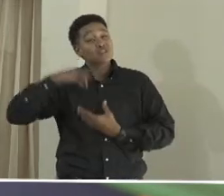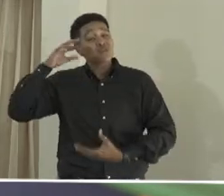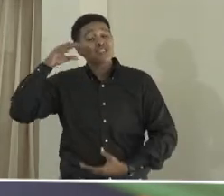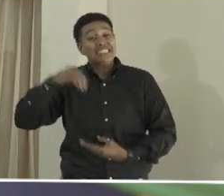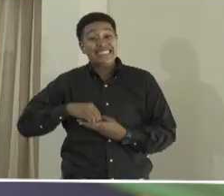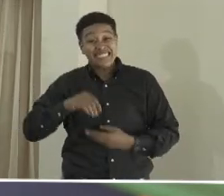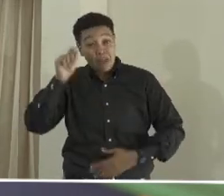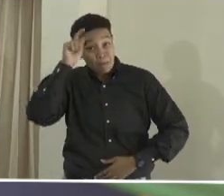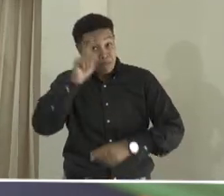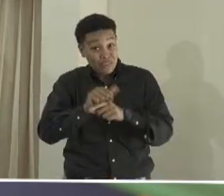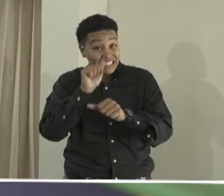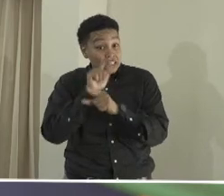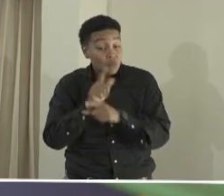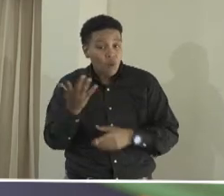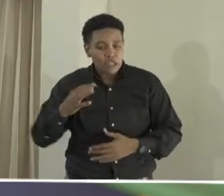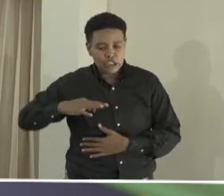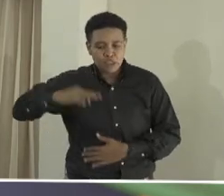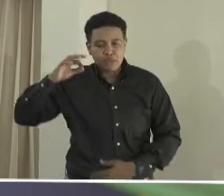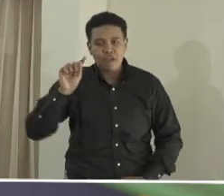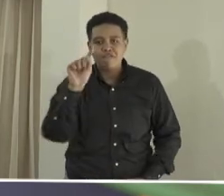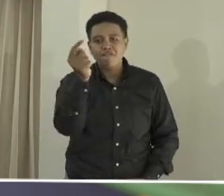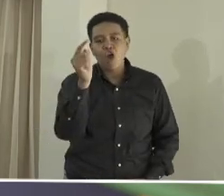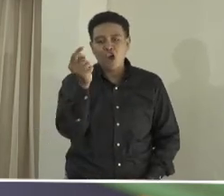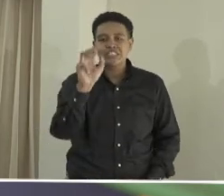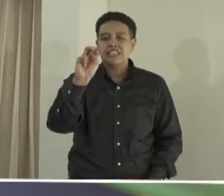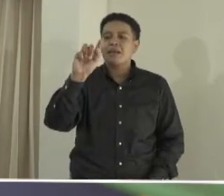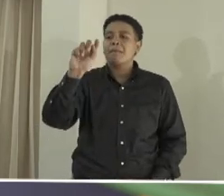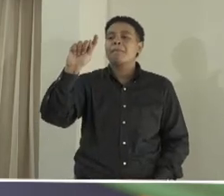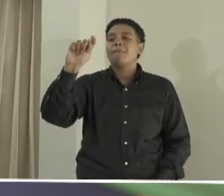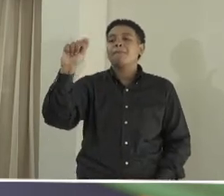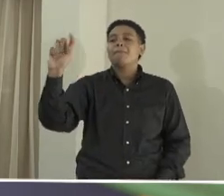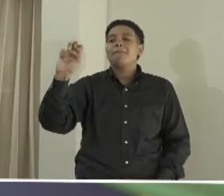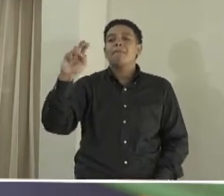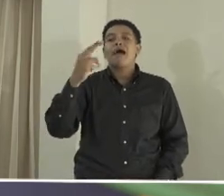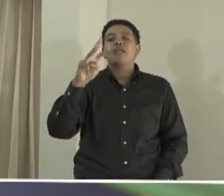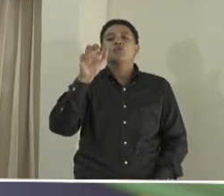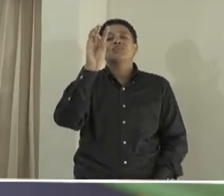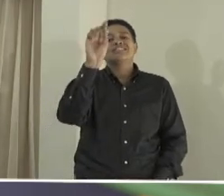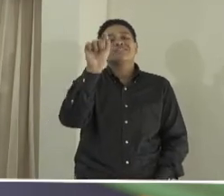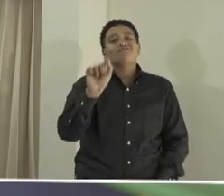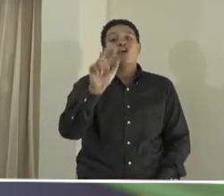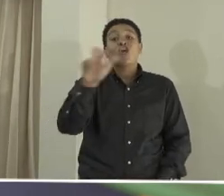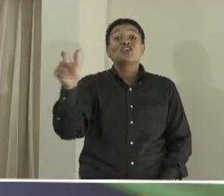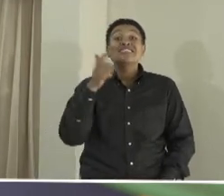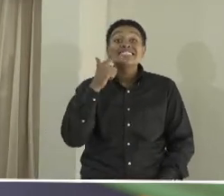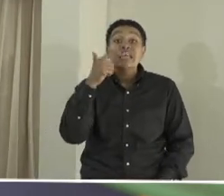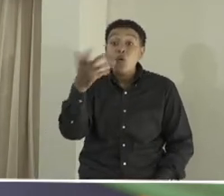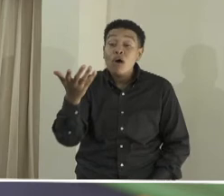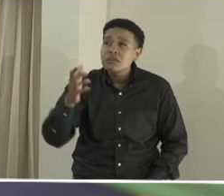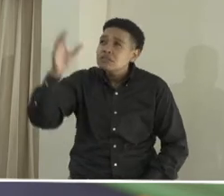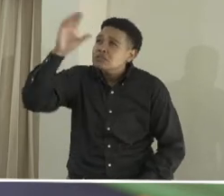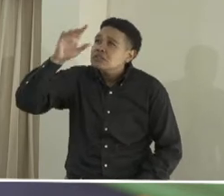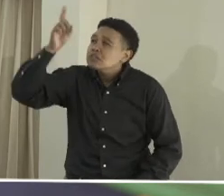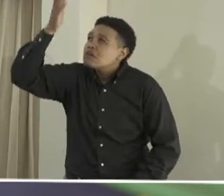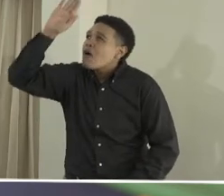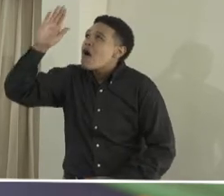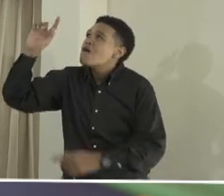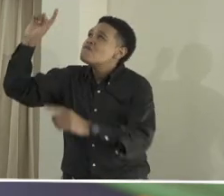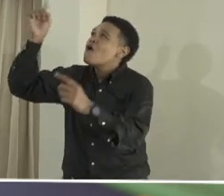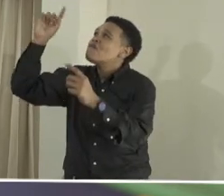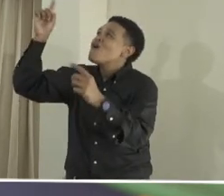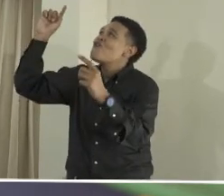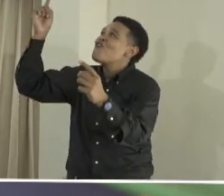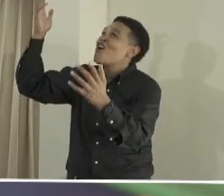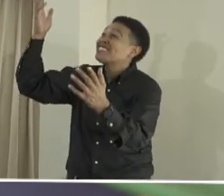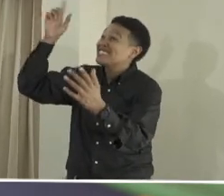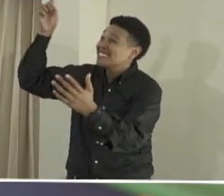spirit comes first. Matthew 6:33 warns us, "But seek ye first the kingdom of God